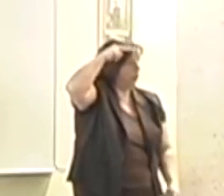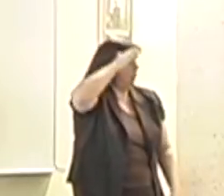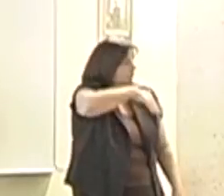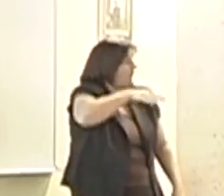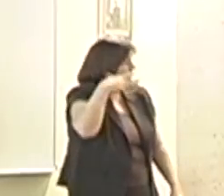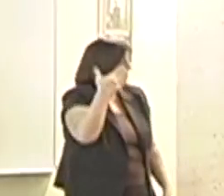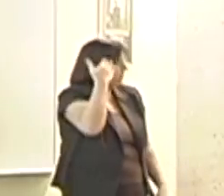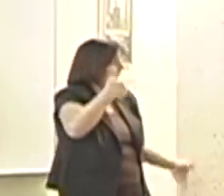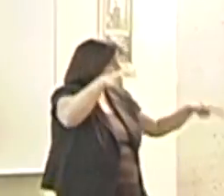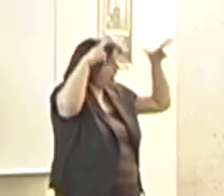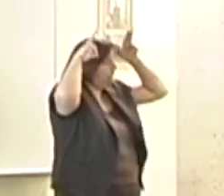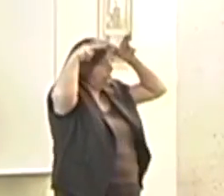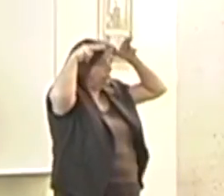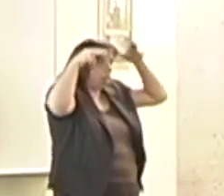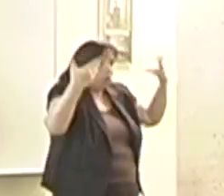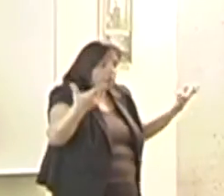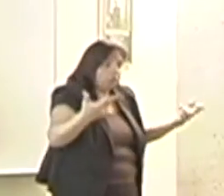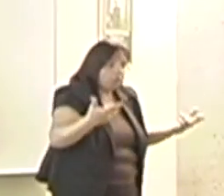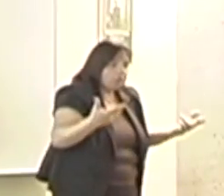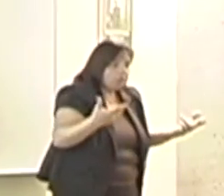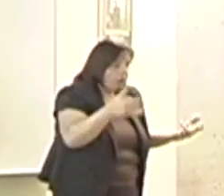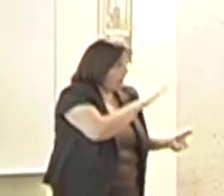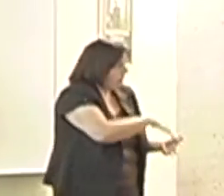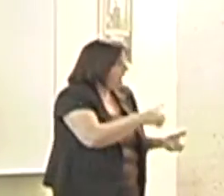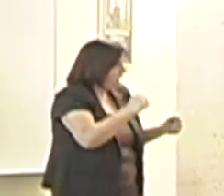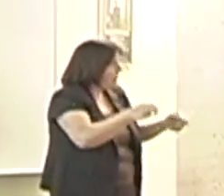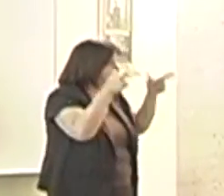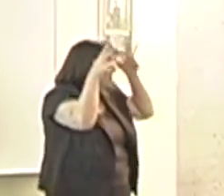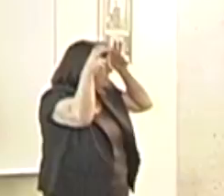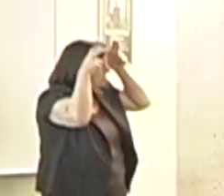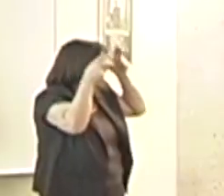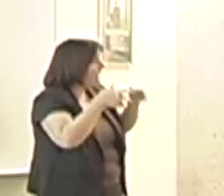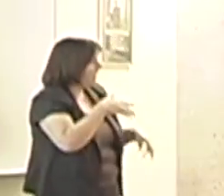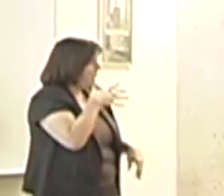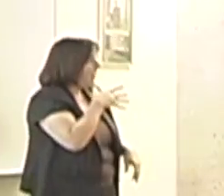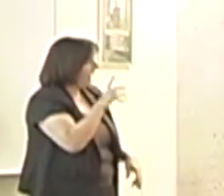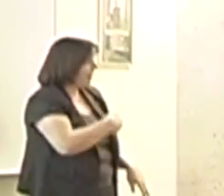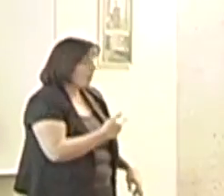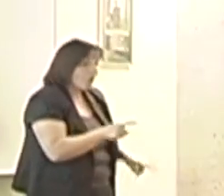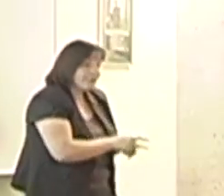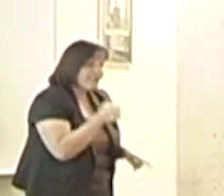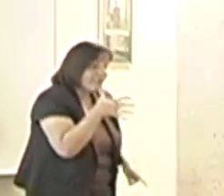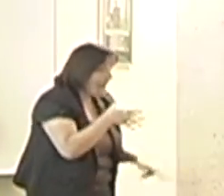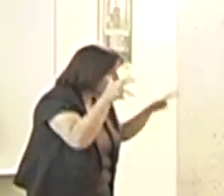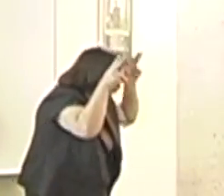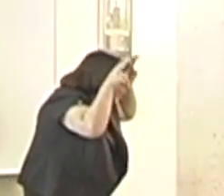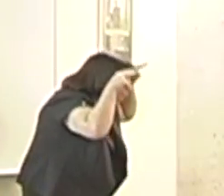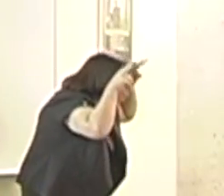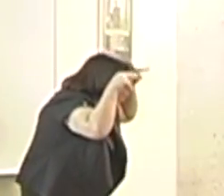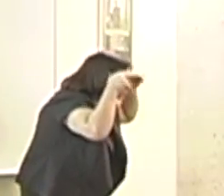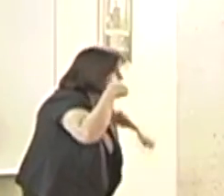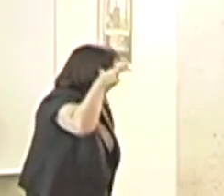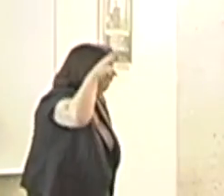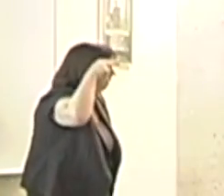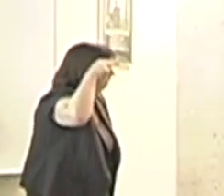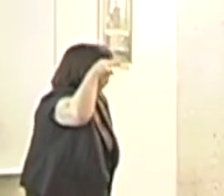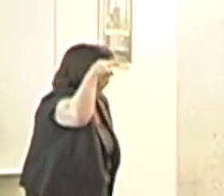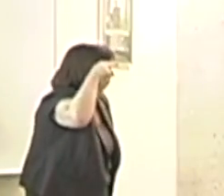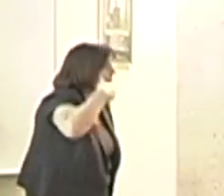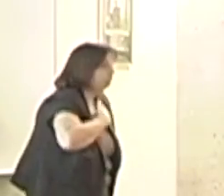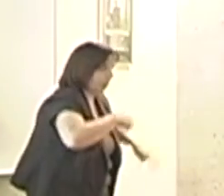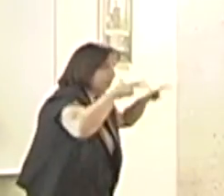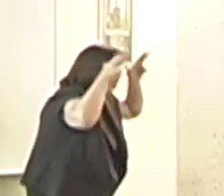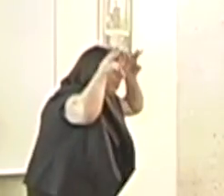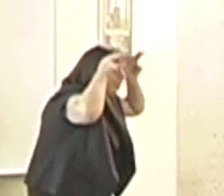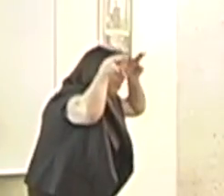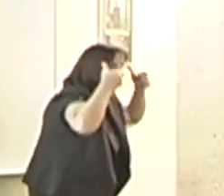head. They could produce a two-handed alternate. And mothers actually sometimes produce a two-handed variant, perhaps because they're seeking to